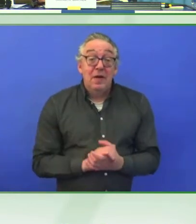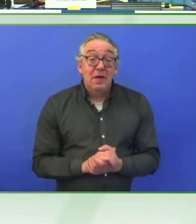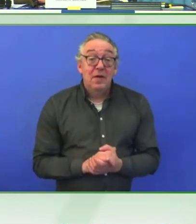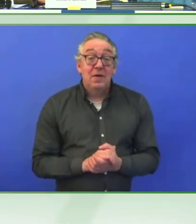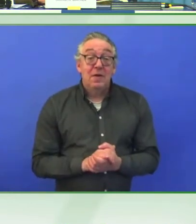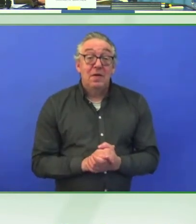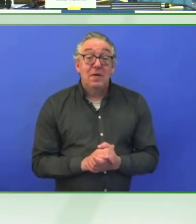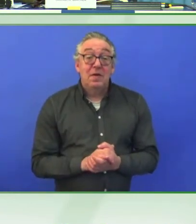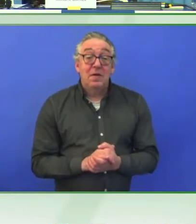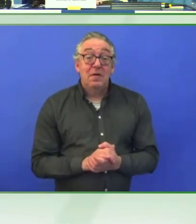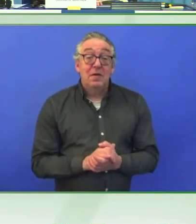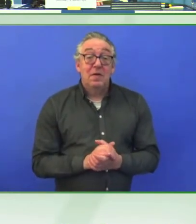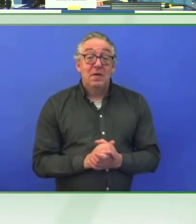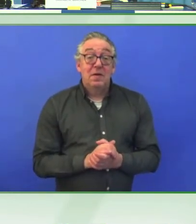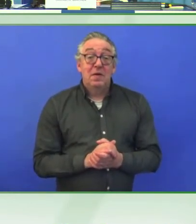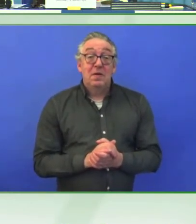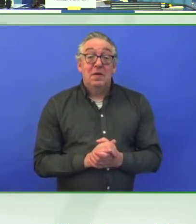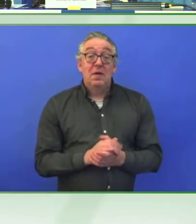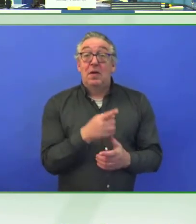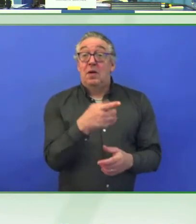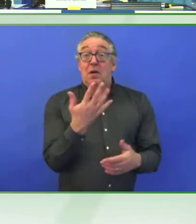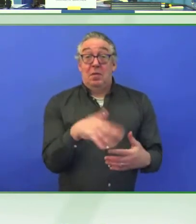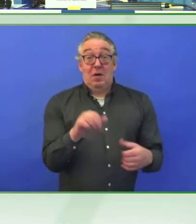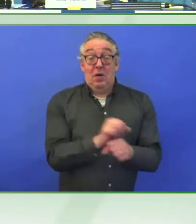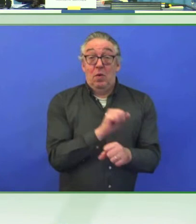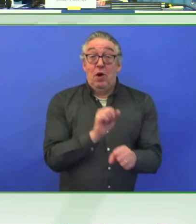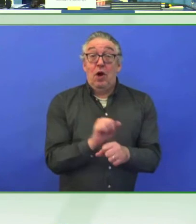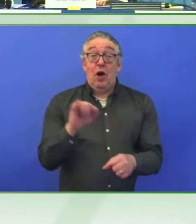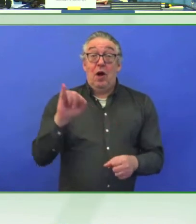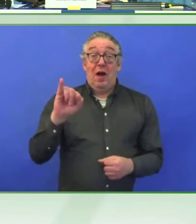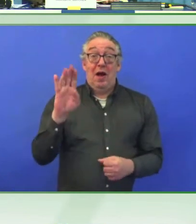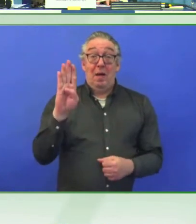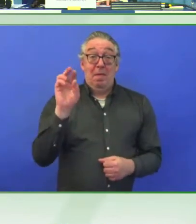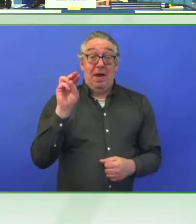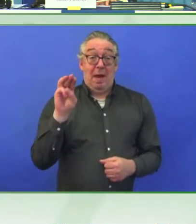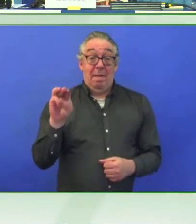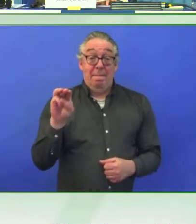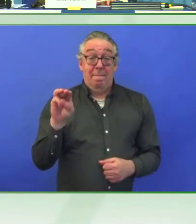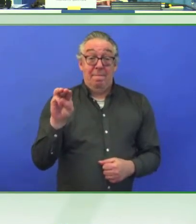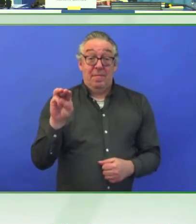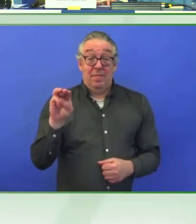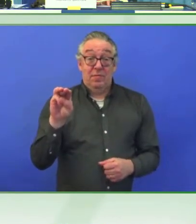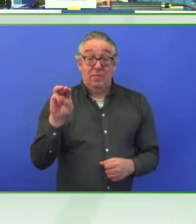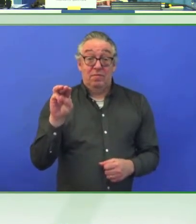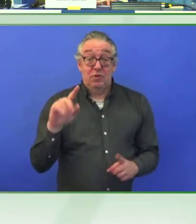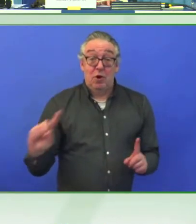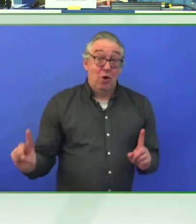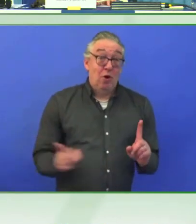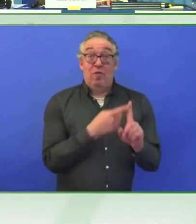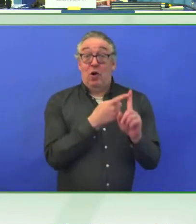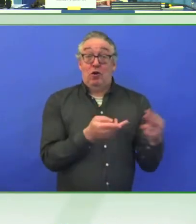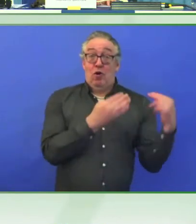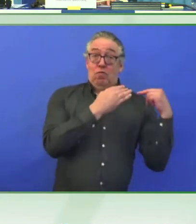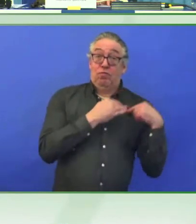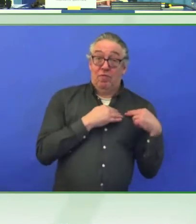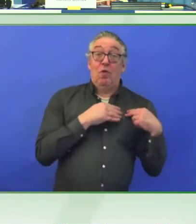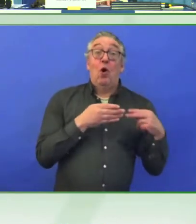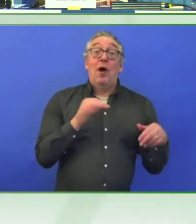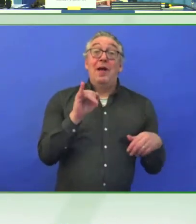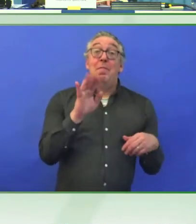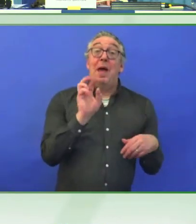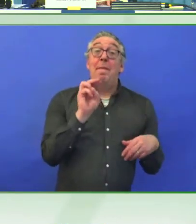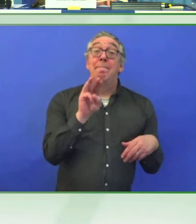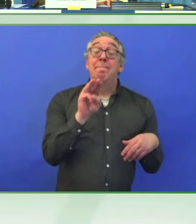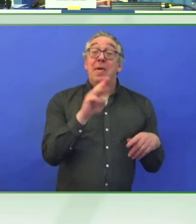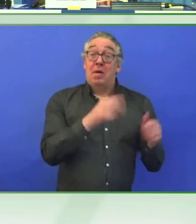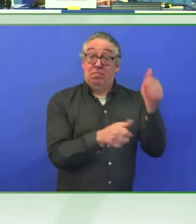including IBM's first accessibility. She's the author of Authentic Inclusion, that drives disruptive